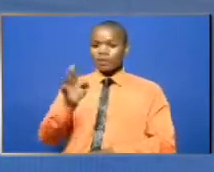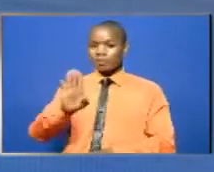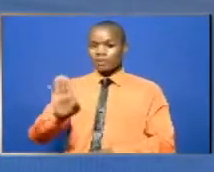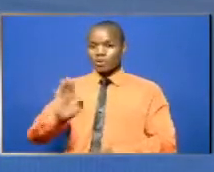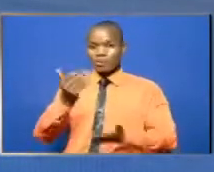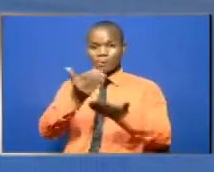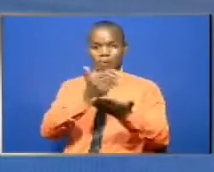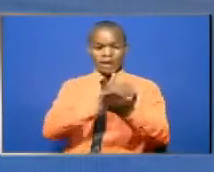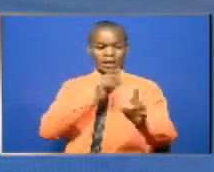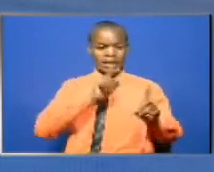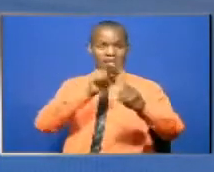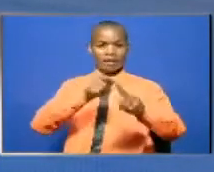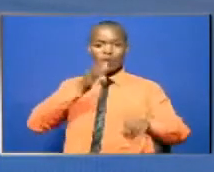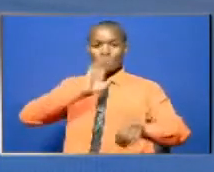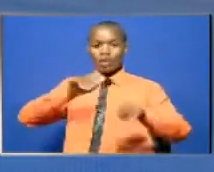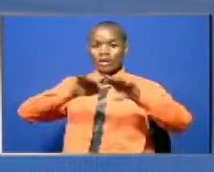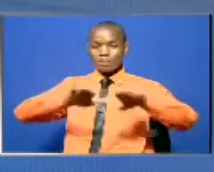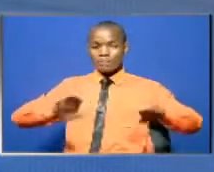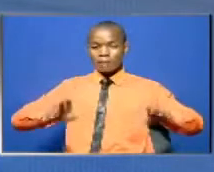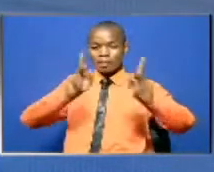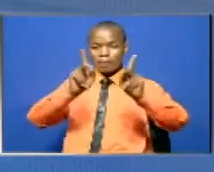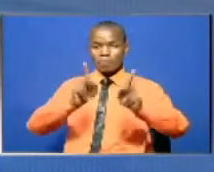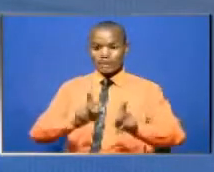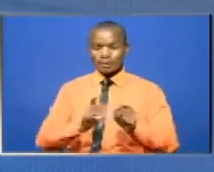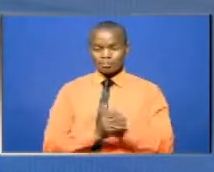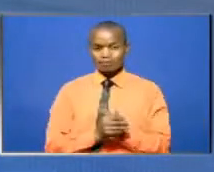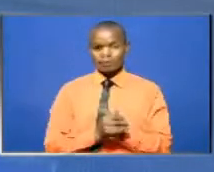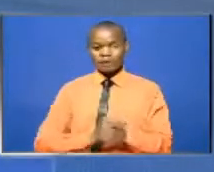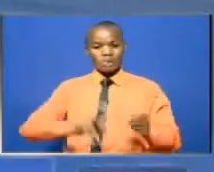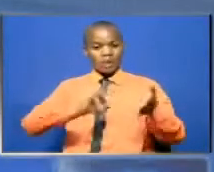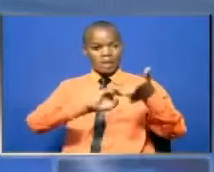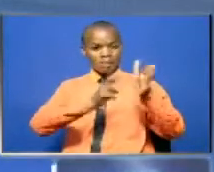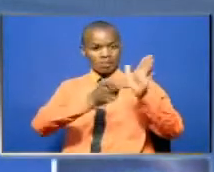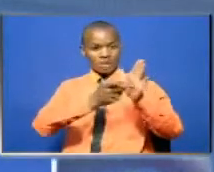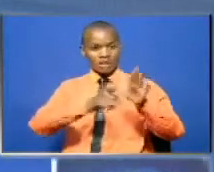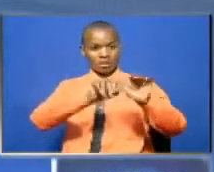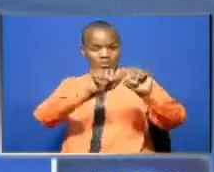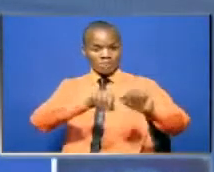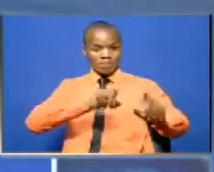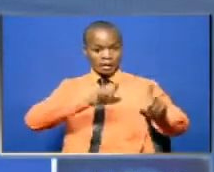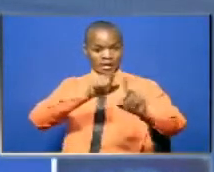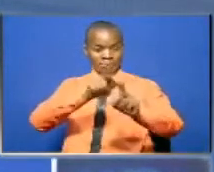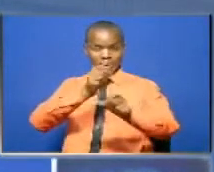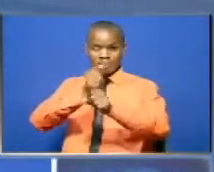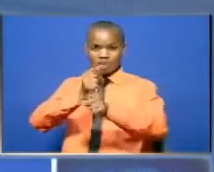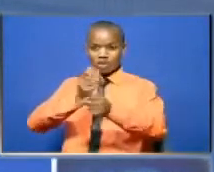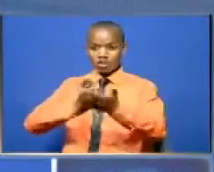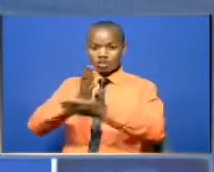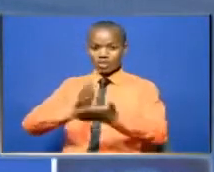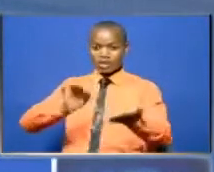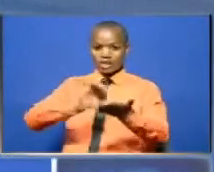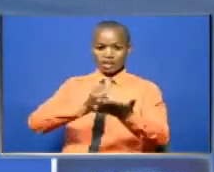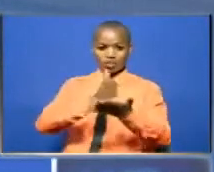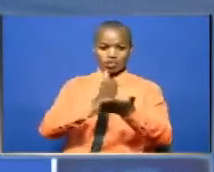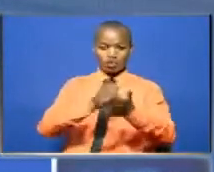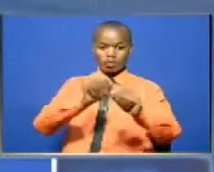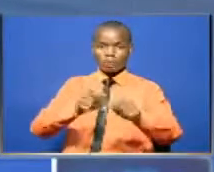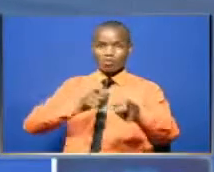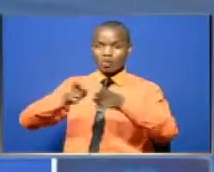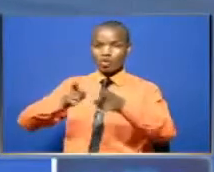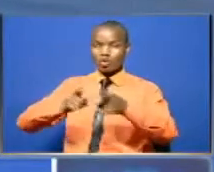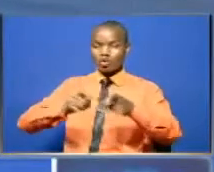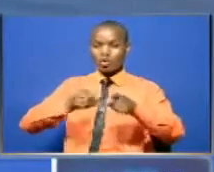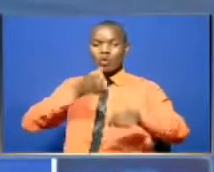targeting the Lake Victoria Basin. The pilot project will also go a long way in mitigating the effects of the perennial flooding that has led to